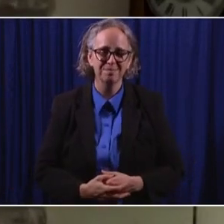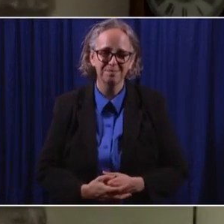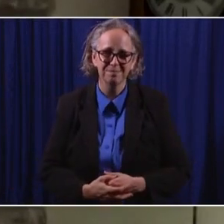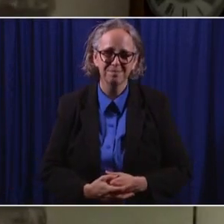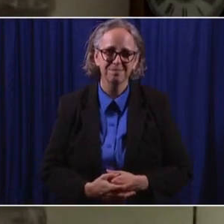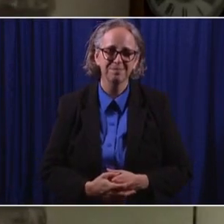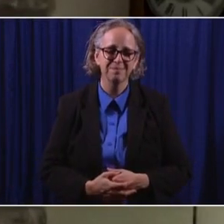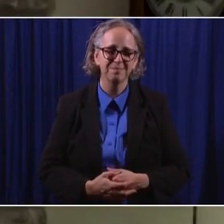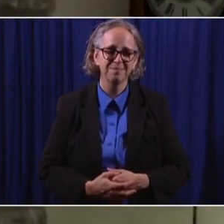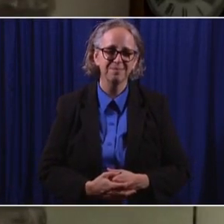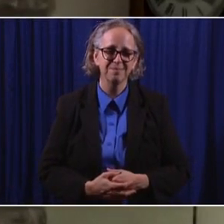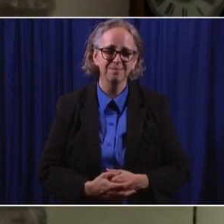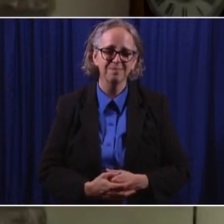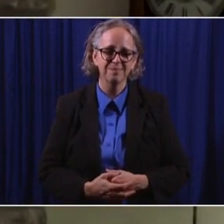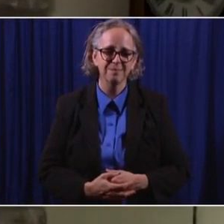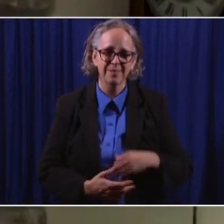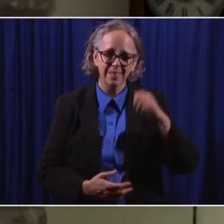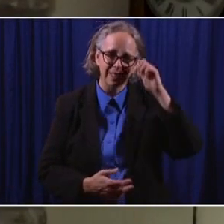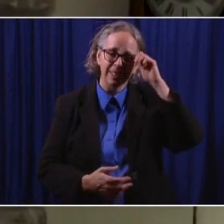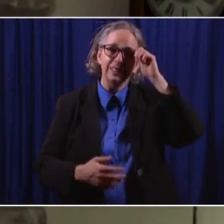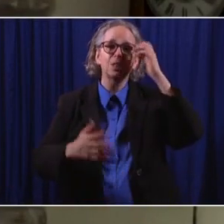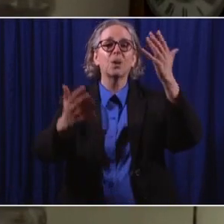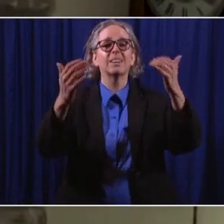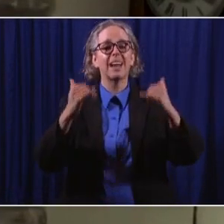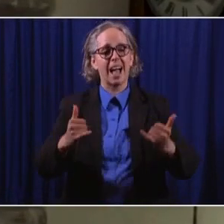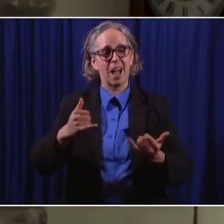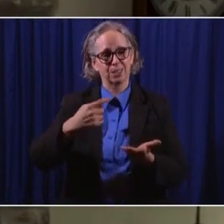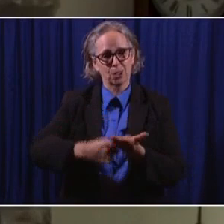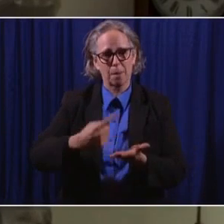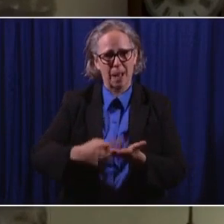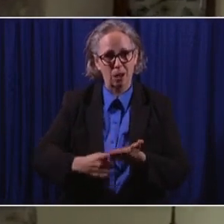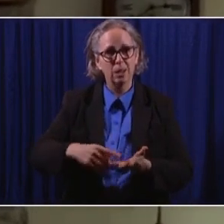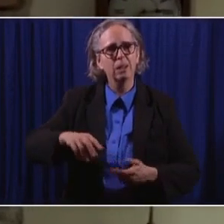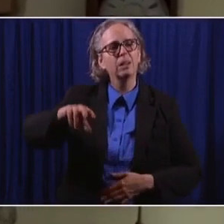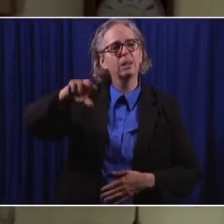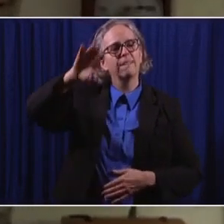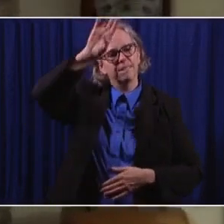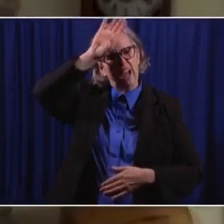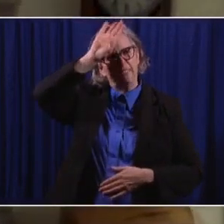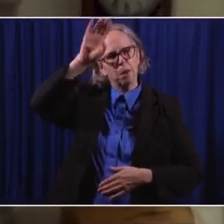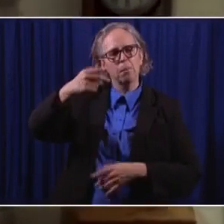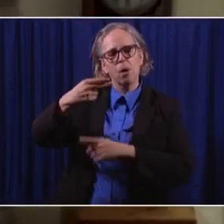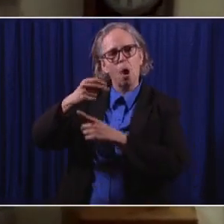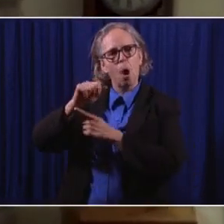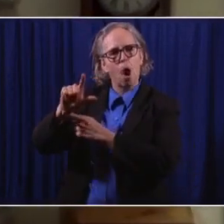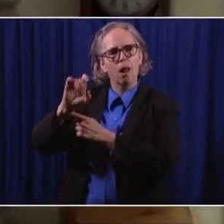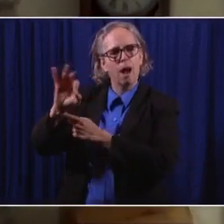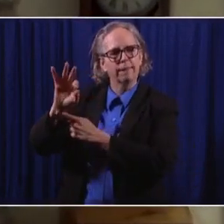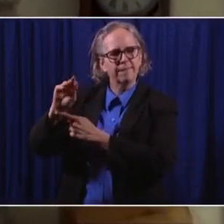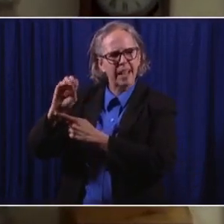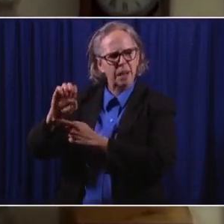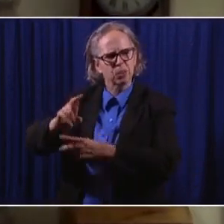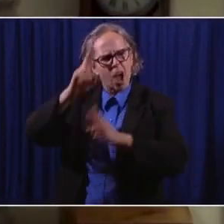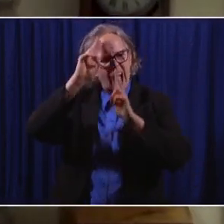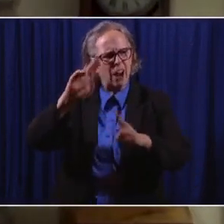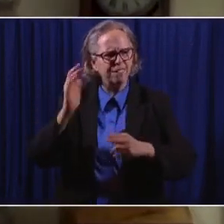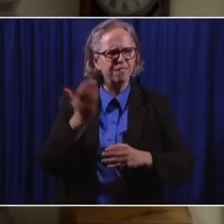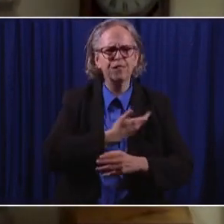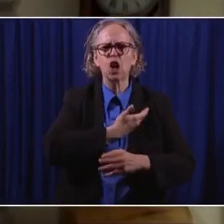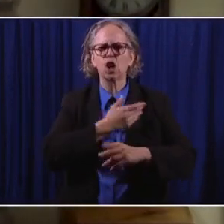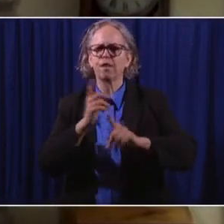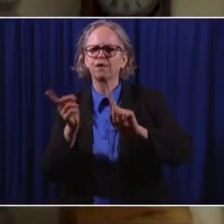Let's turn to Firefighter Hall of Fame, where we honor some of our first responders. Every year, the Ohio Department of